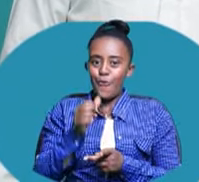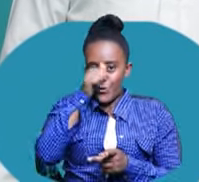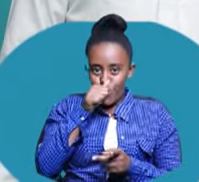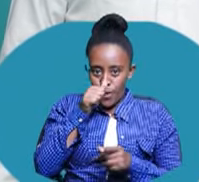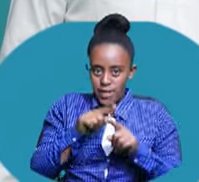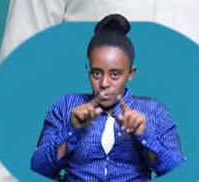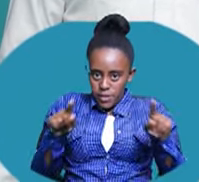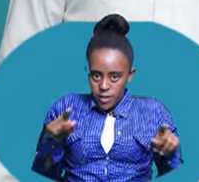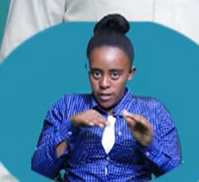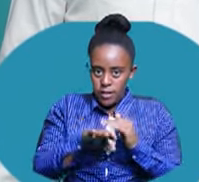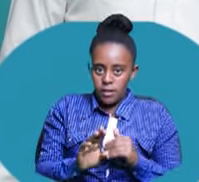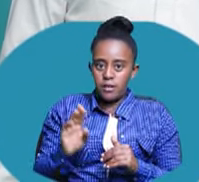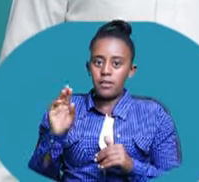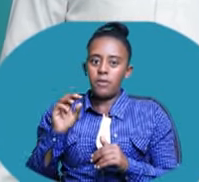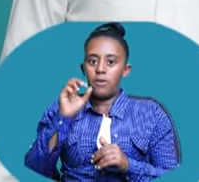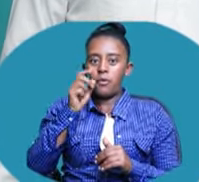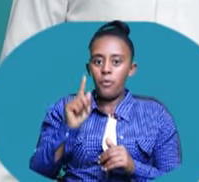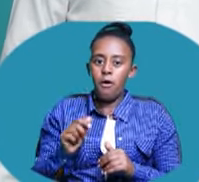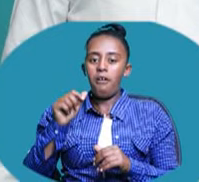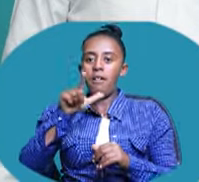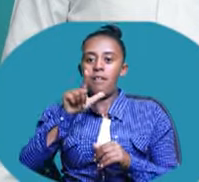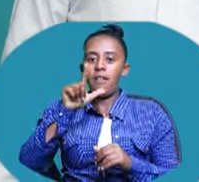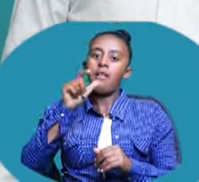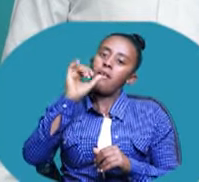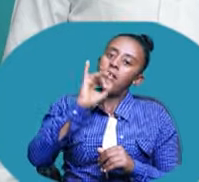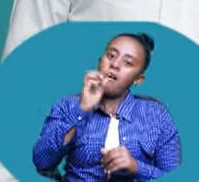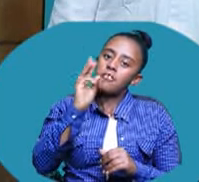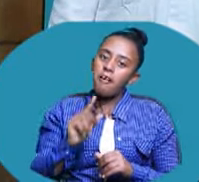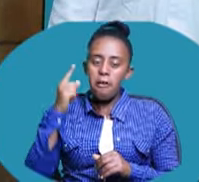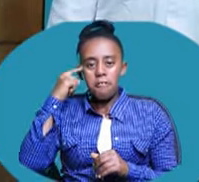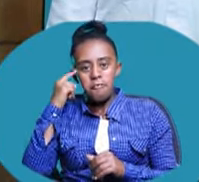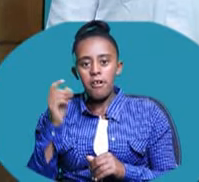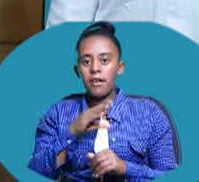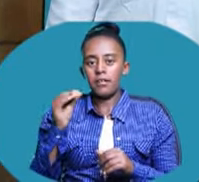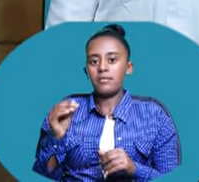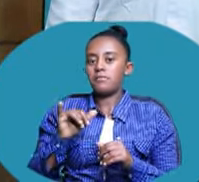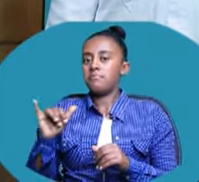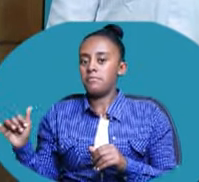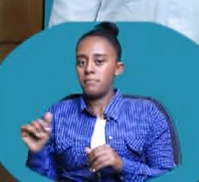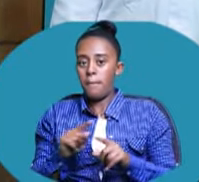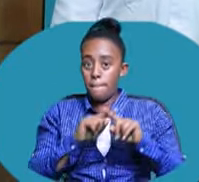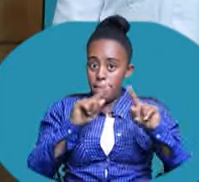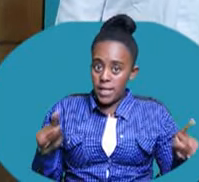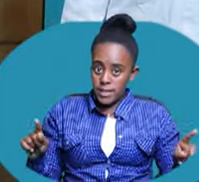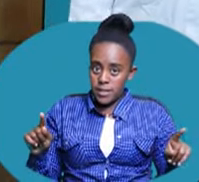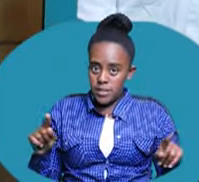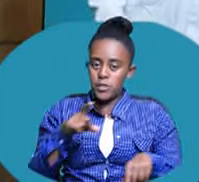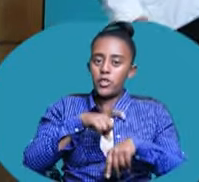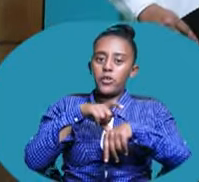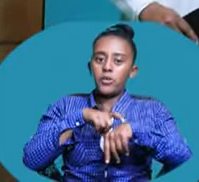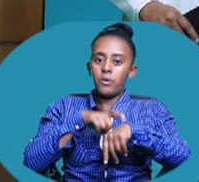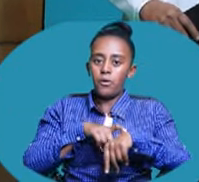especially in Wag, Lasta, Tigray, Angot, and so on. But during the reign